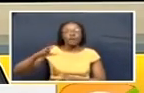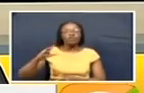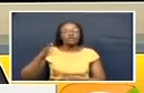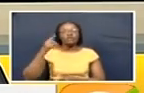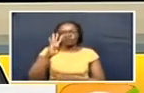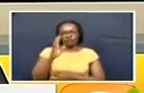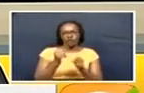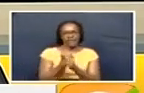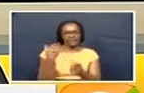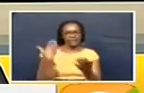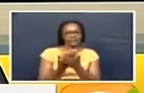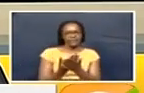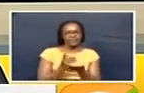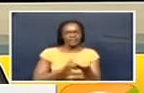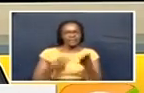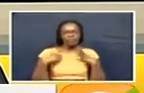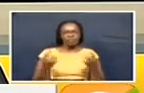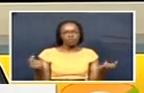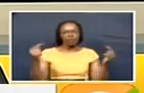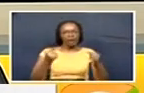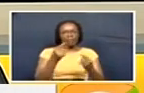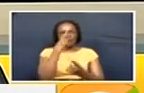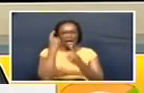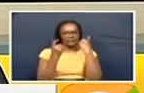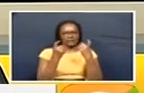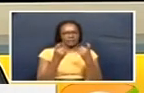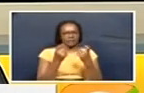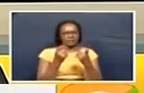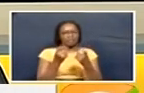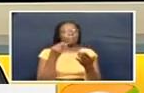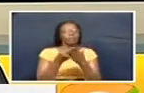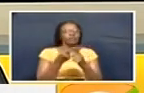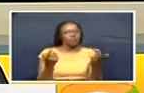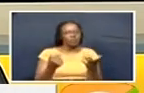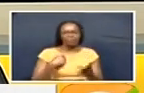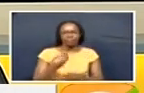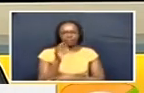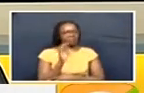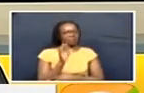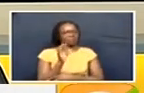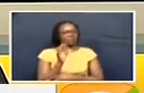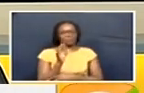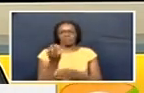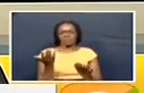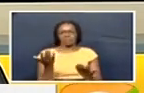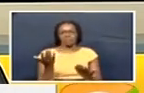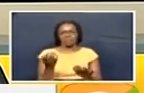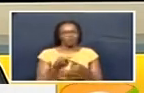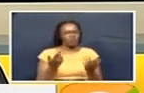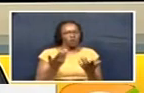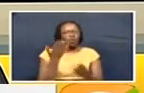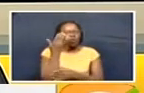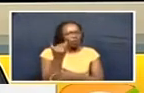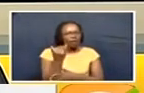when people come out here and act like I shouldn't have a penny to my name, then I'm wondering where that narrative is coming from and